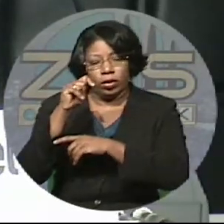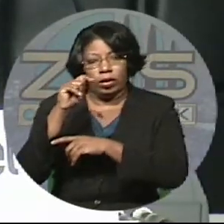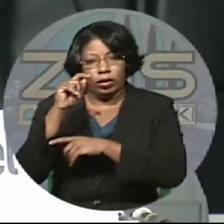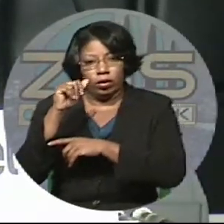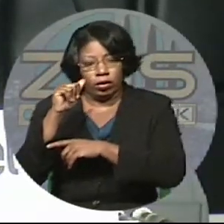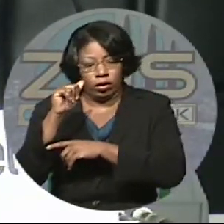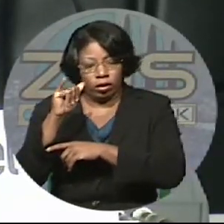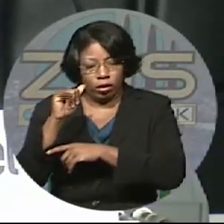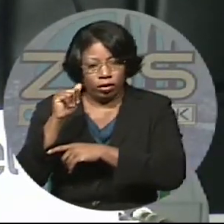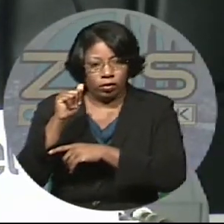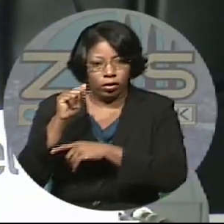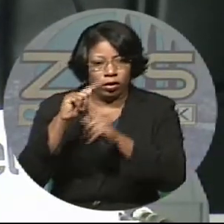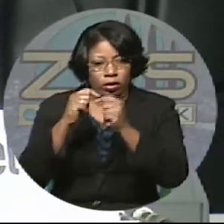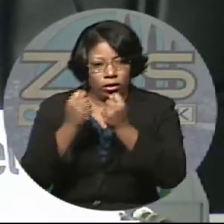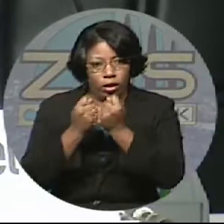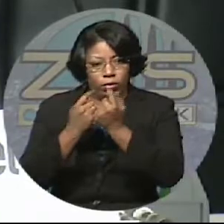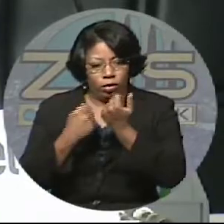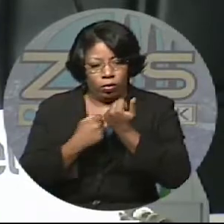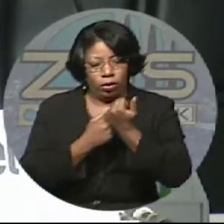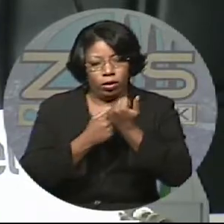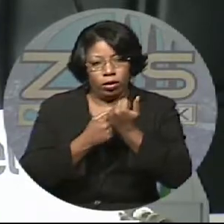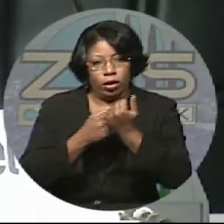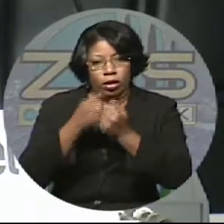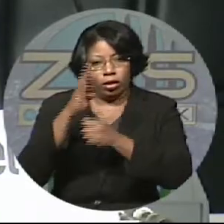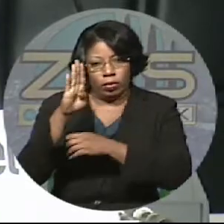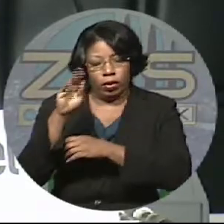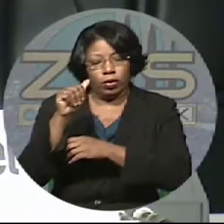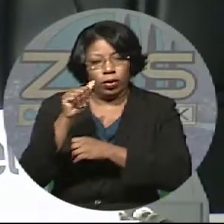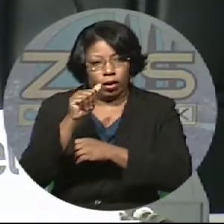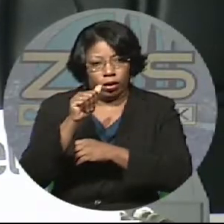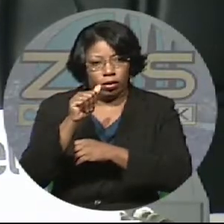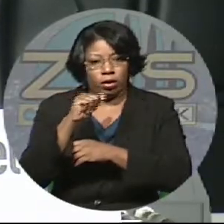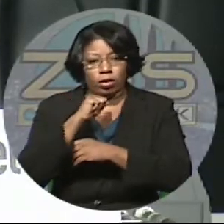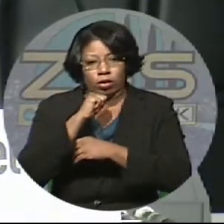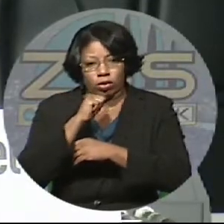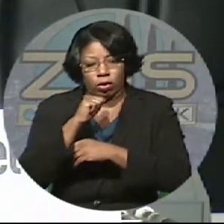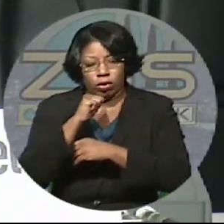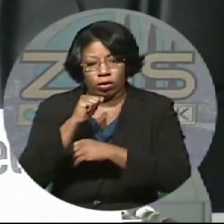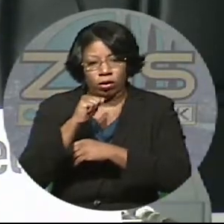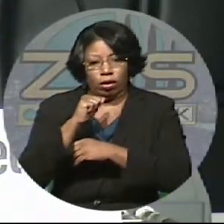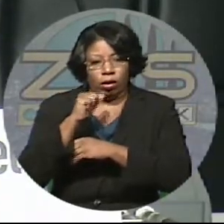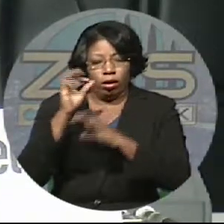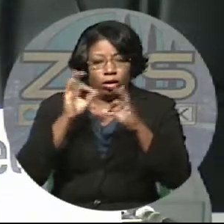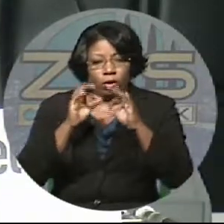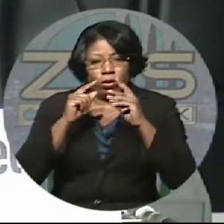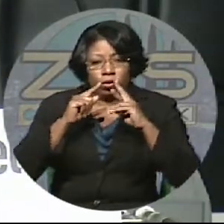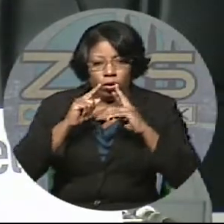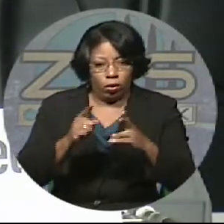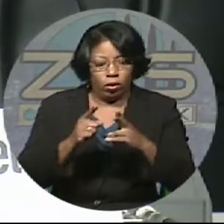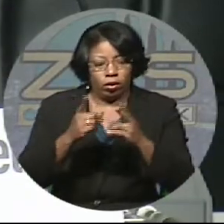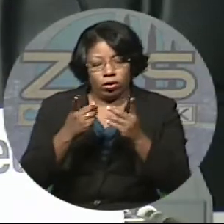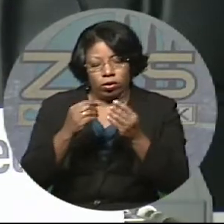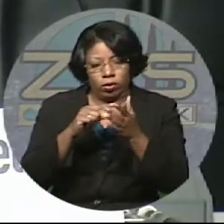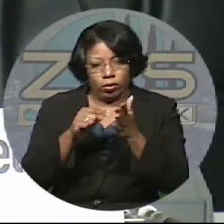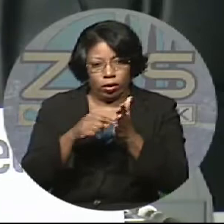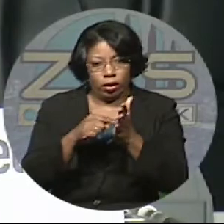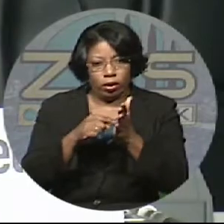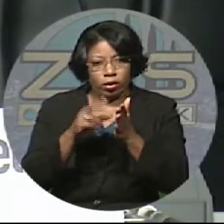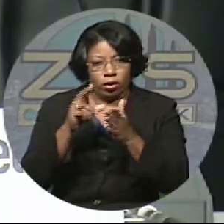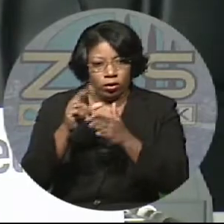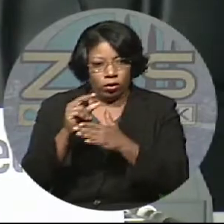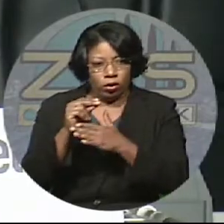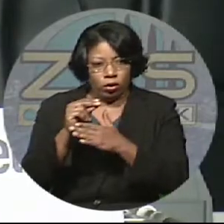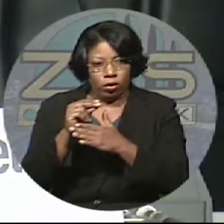field. We've sponsored the B3As. And so it was not a tall order or a stretch to go and sponsor the